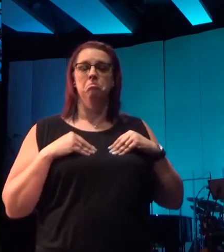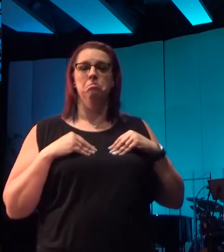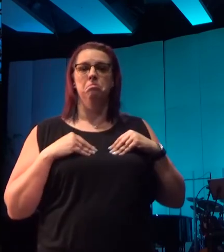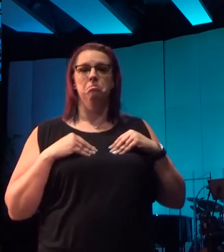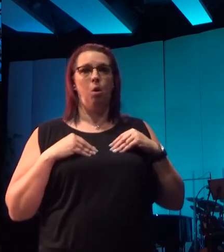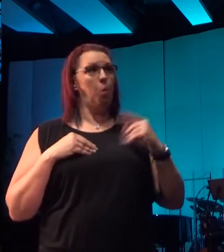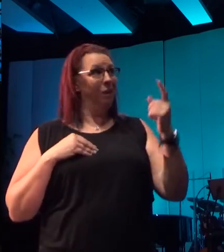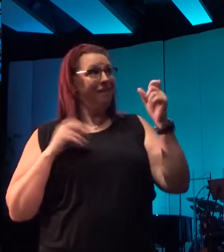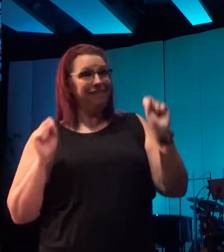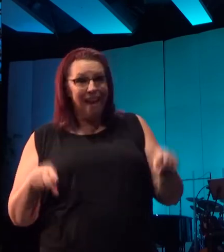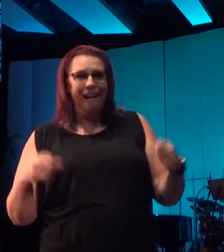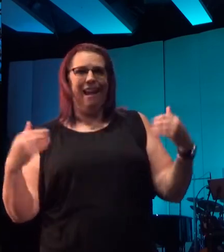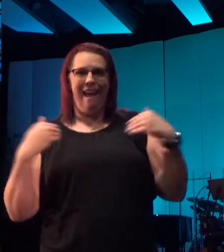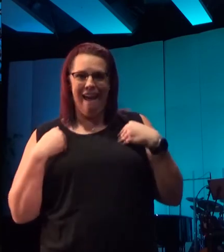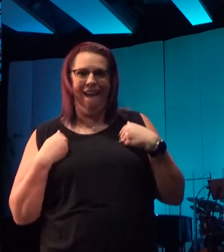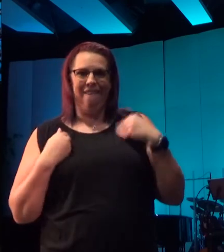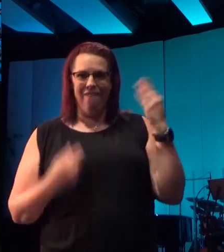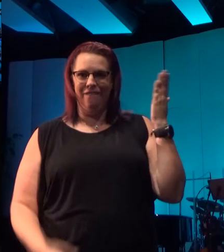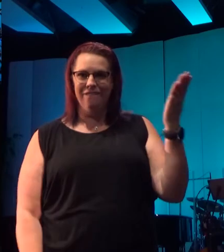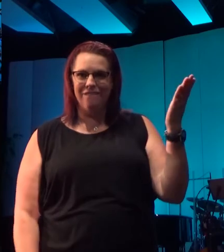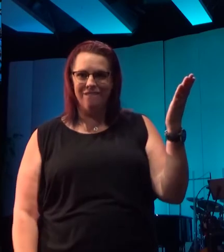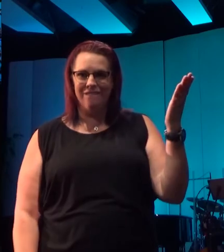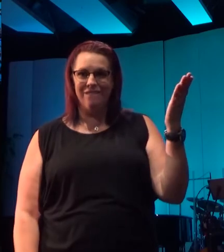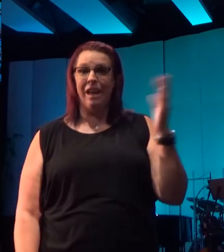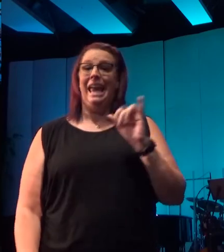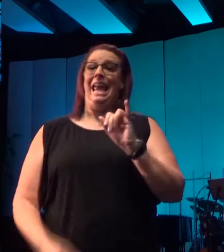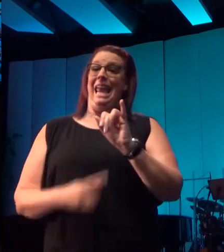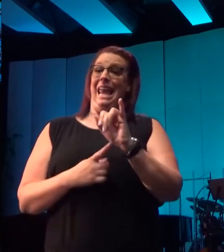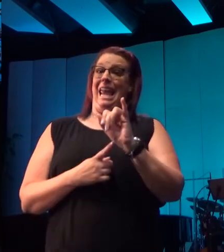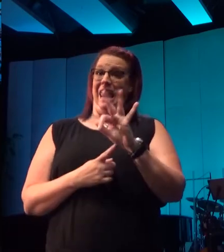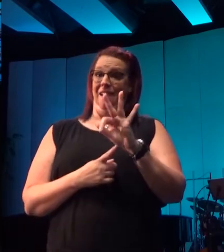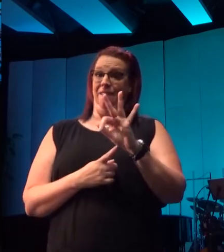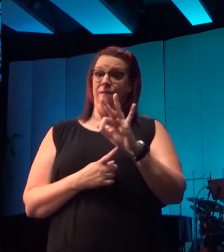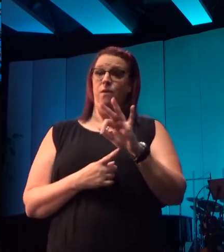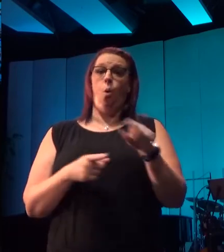can have that. If and as